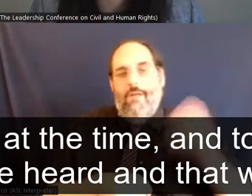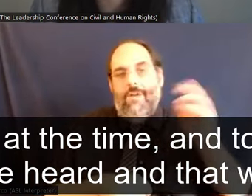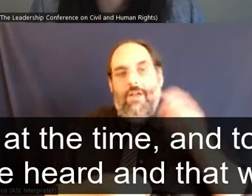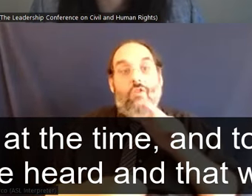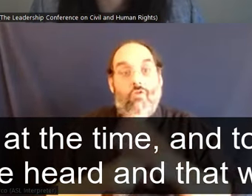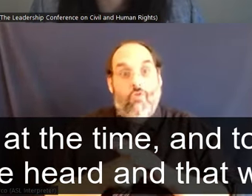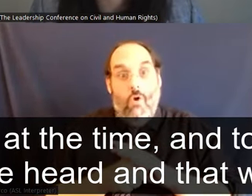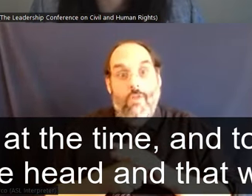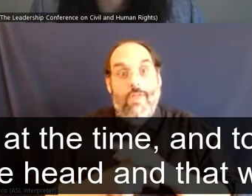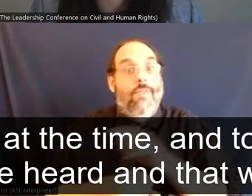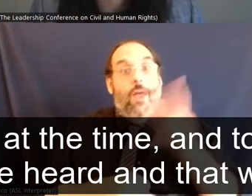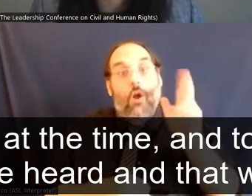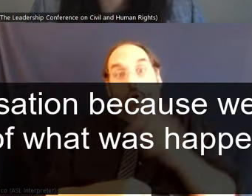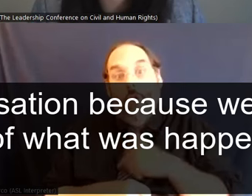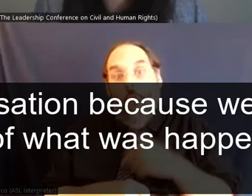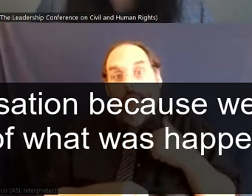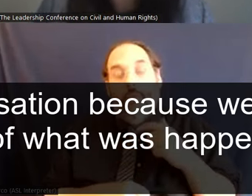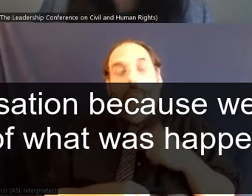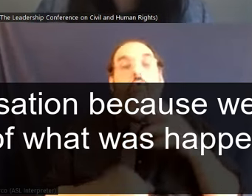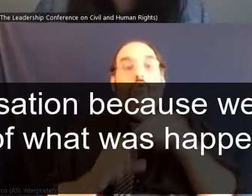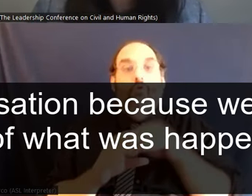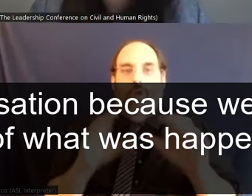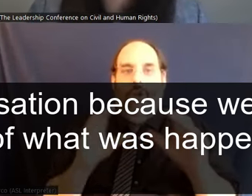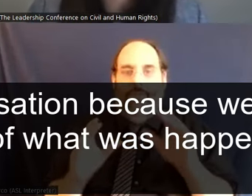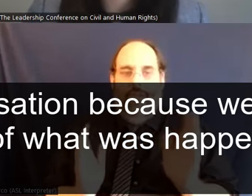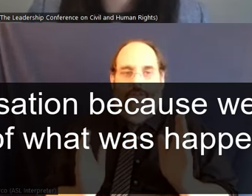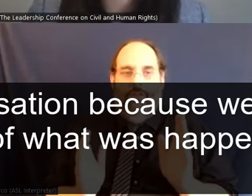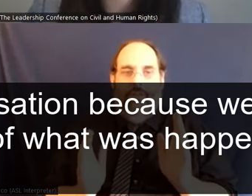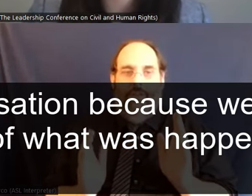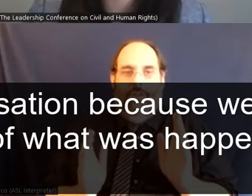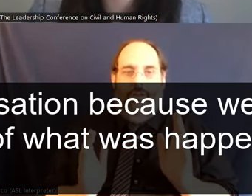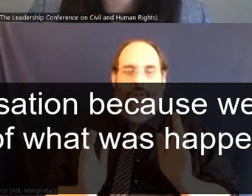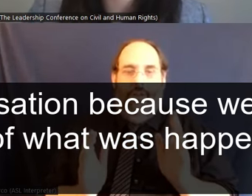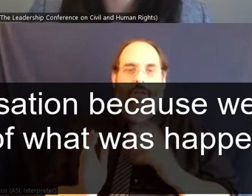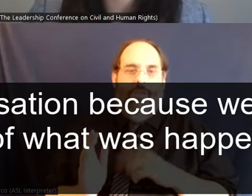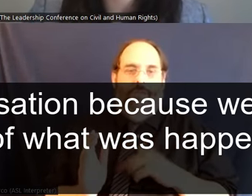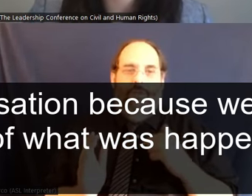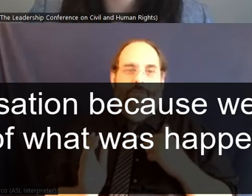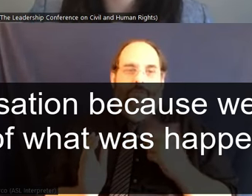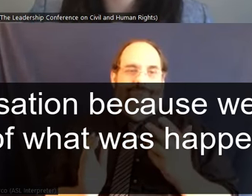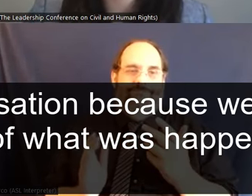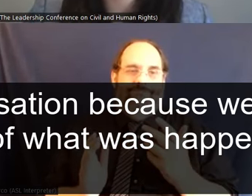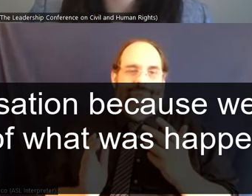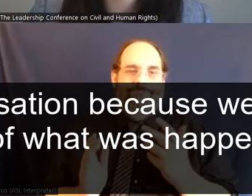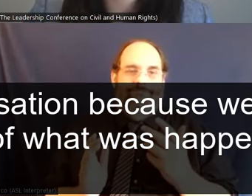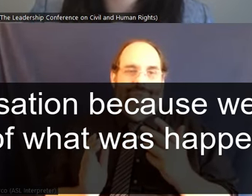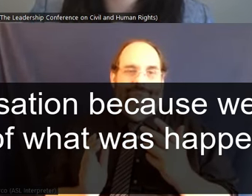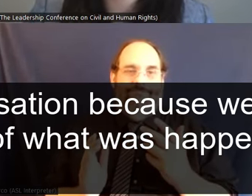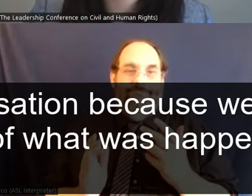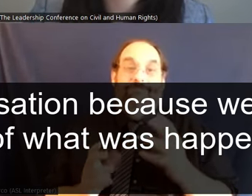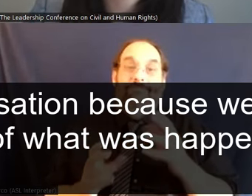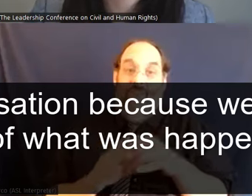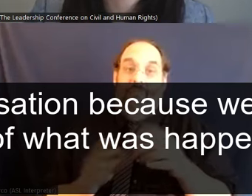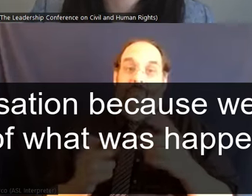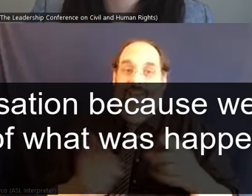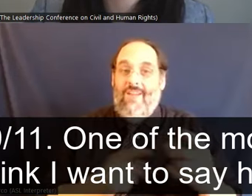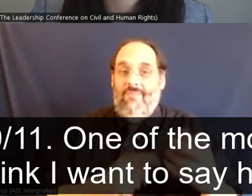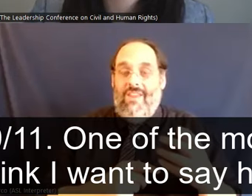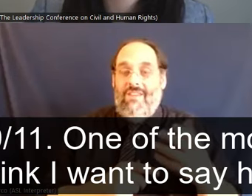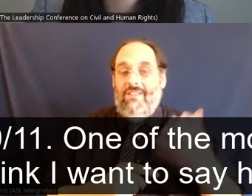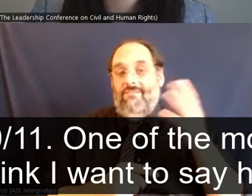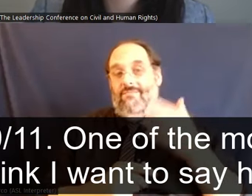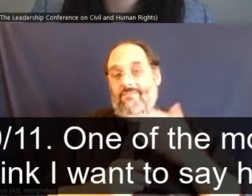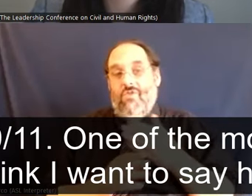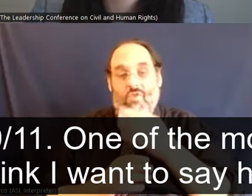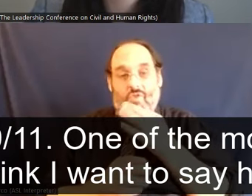were heard and that we were a part of the conversation, because we were very much a part of what was happening in those days, weeks,